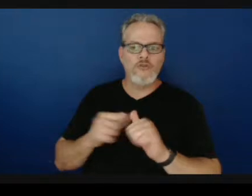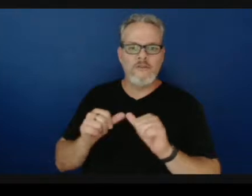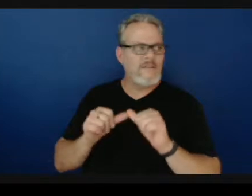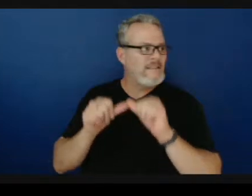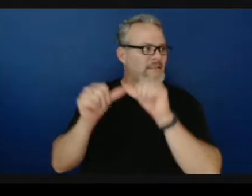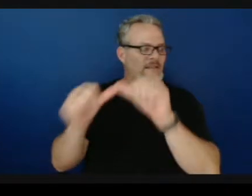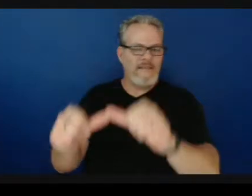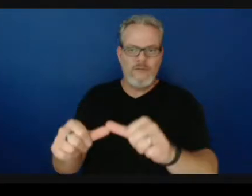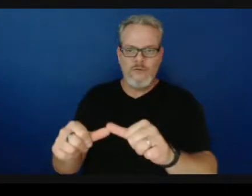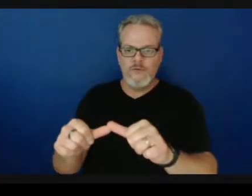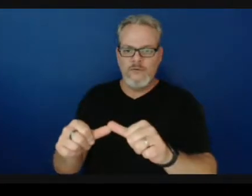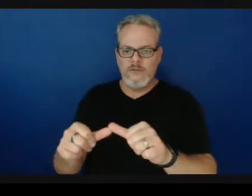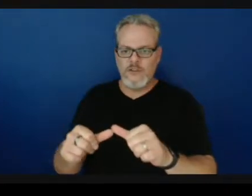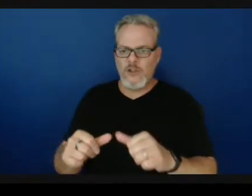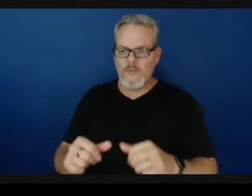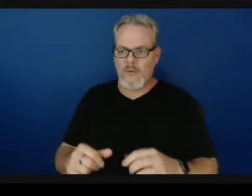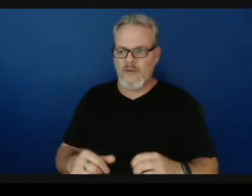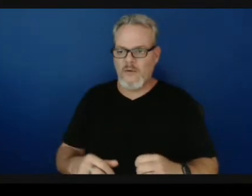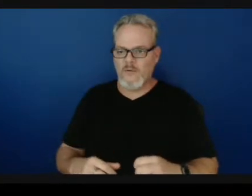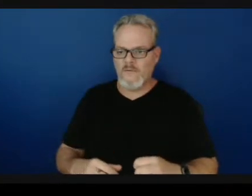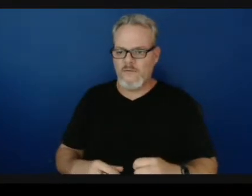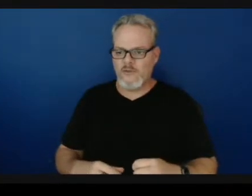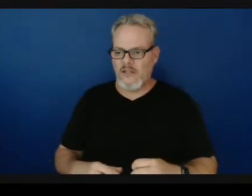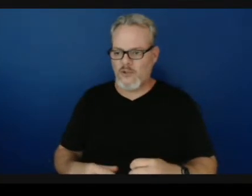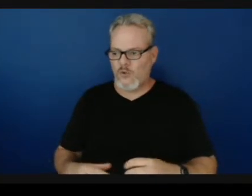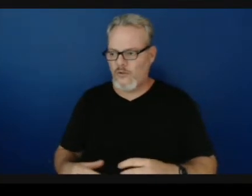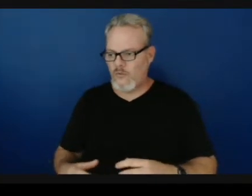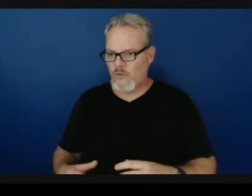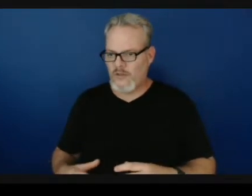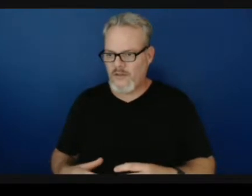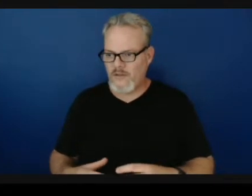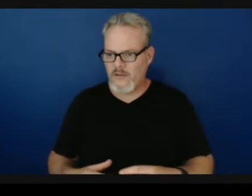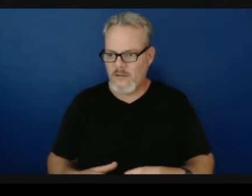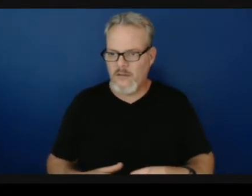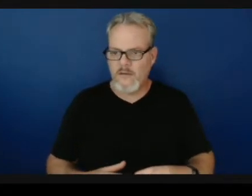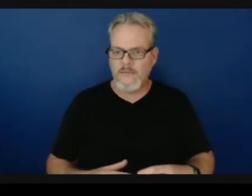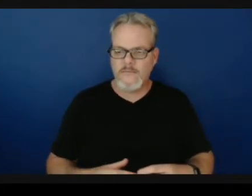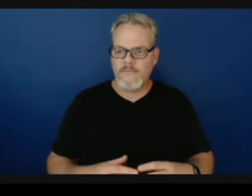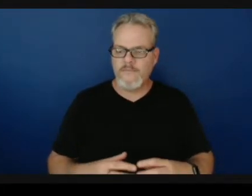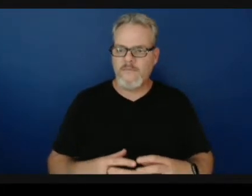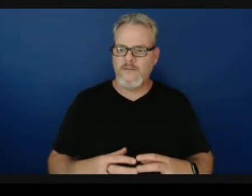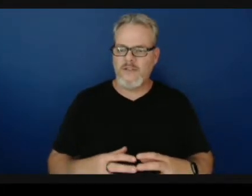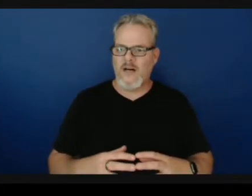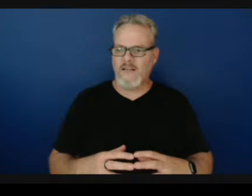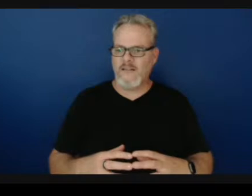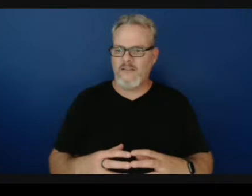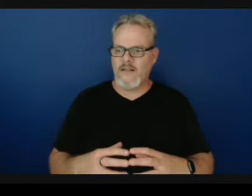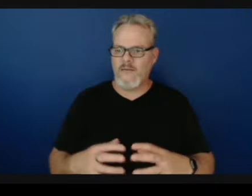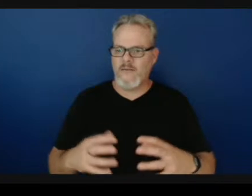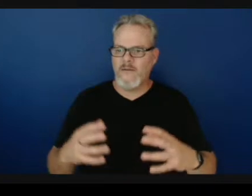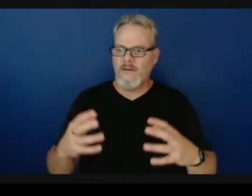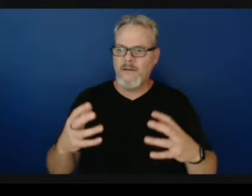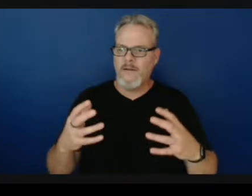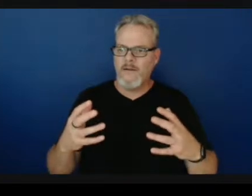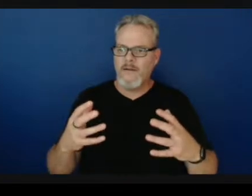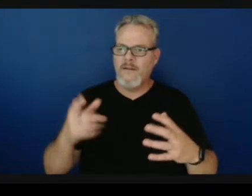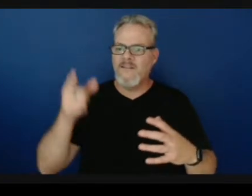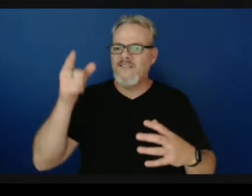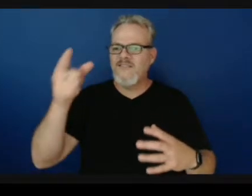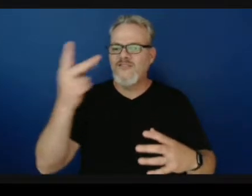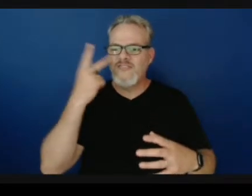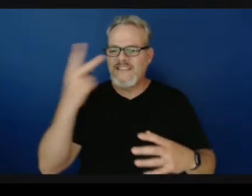plotted by time. So red is now the most recent hour, orange the most recent day, yellow the most recent